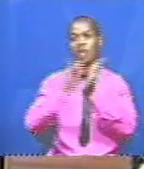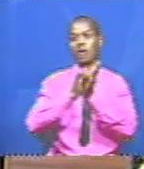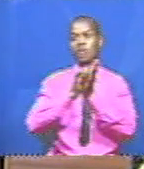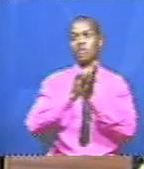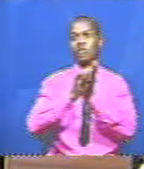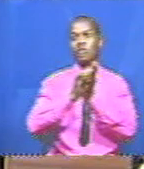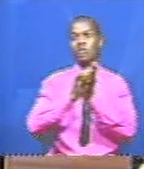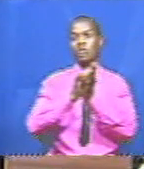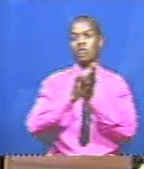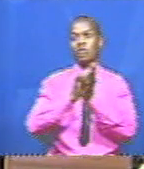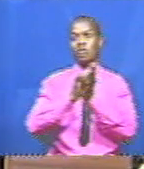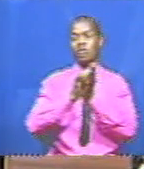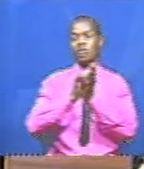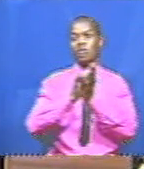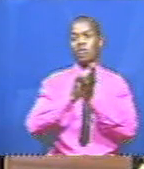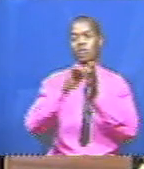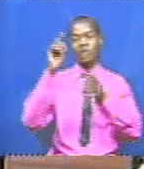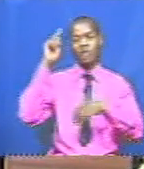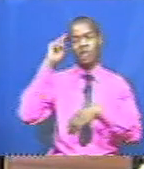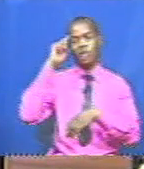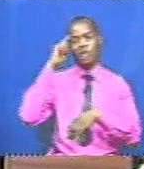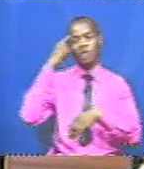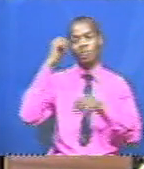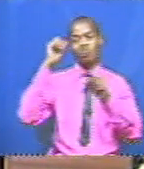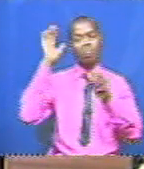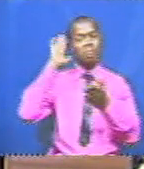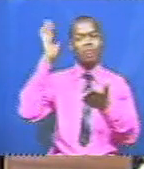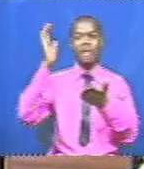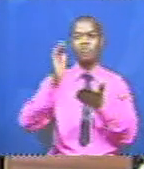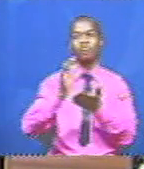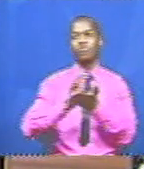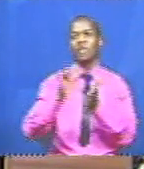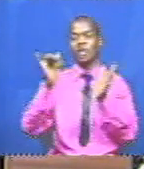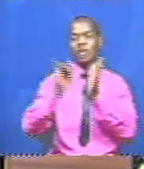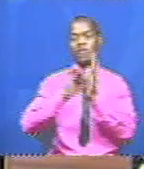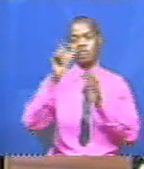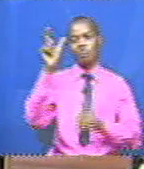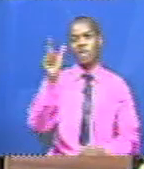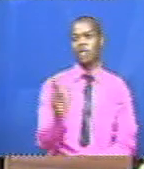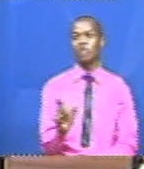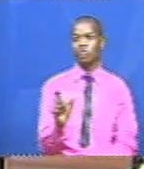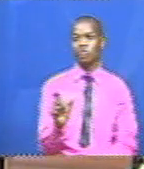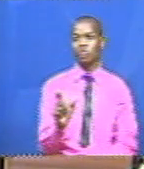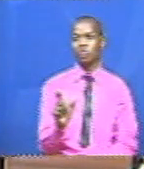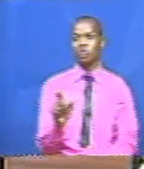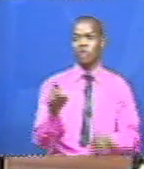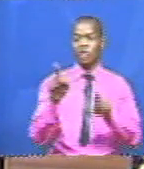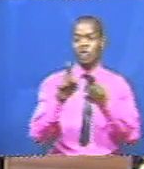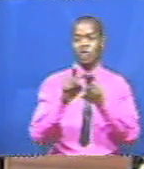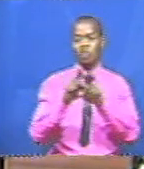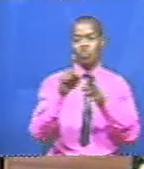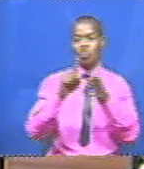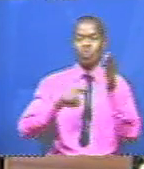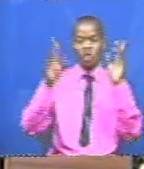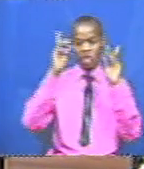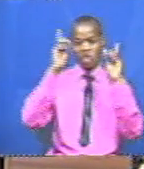of efficiency, I think we believe this region and into our mantra, we